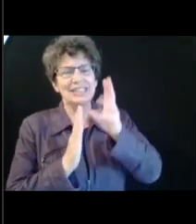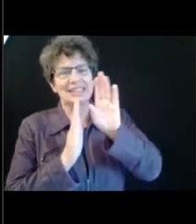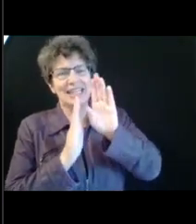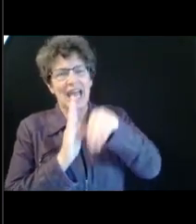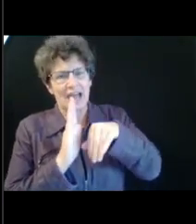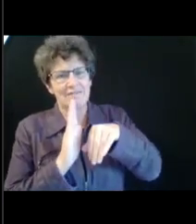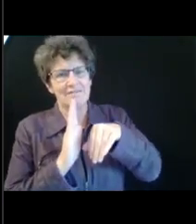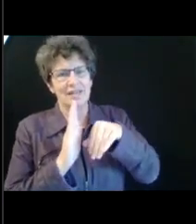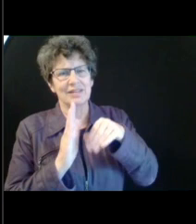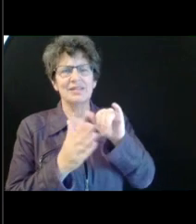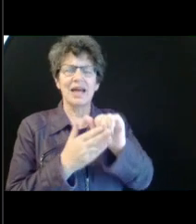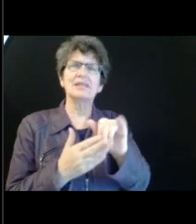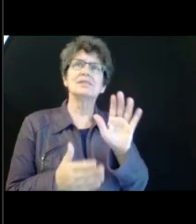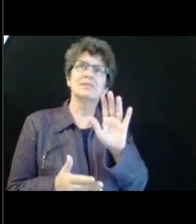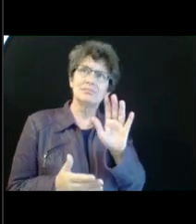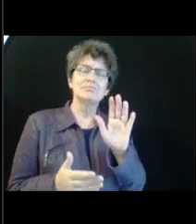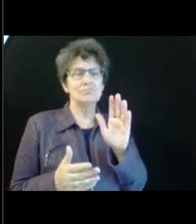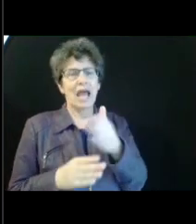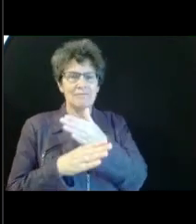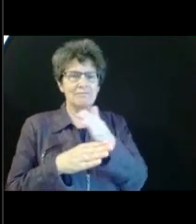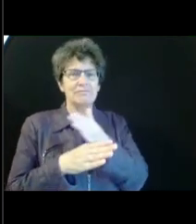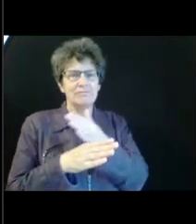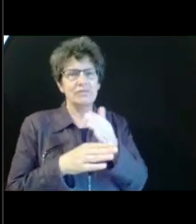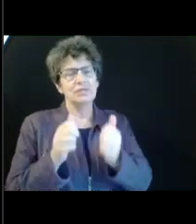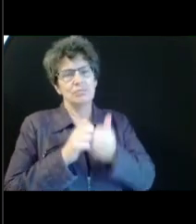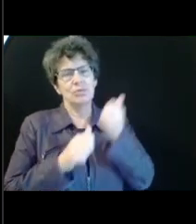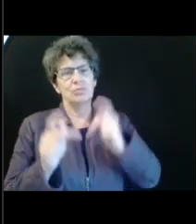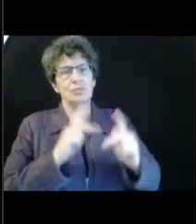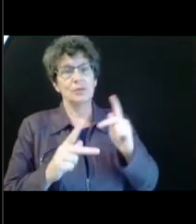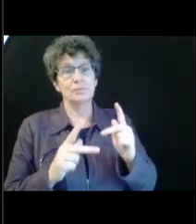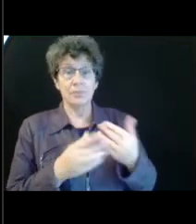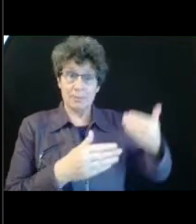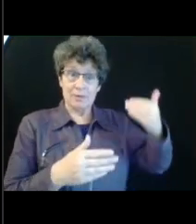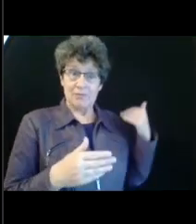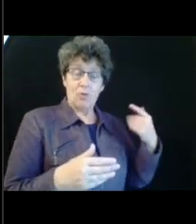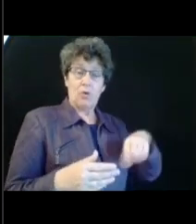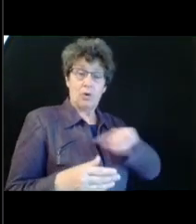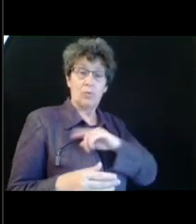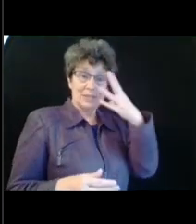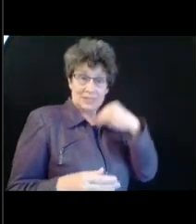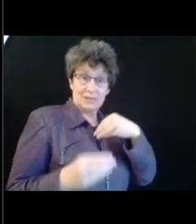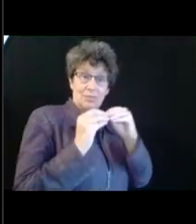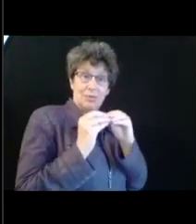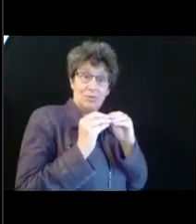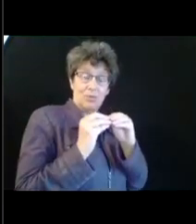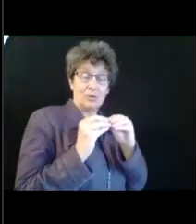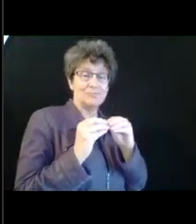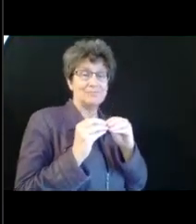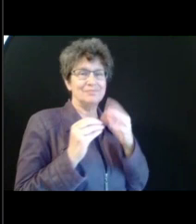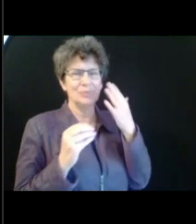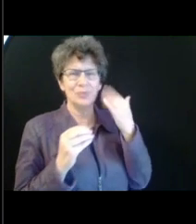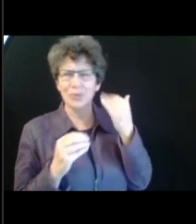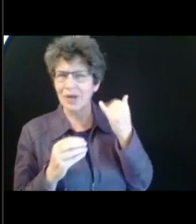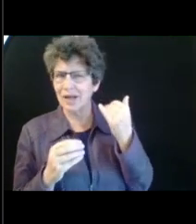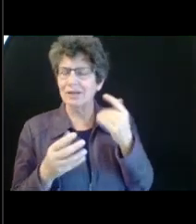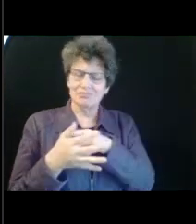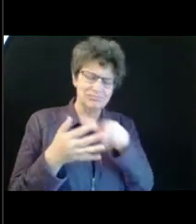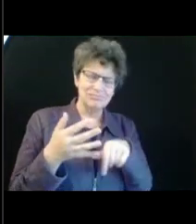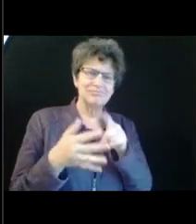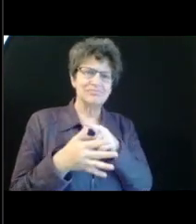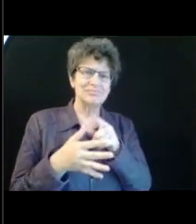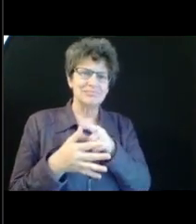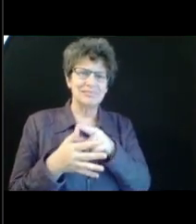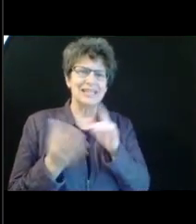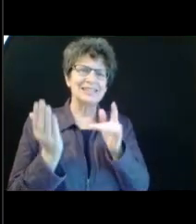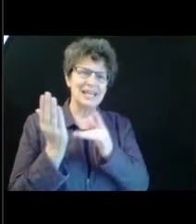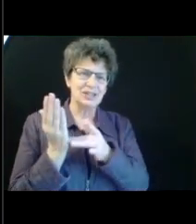get. And so it's a function of many things, including technology and electronics at